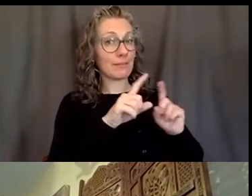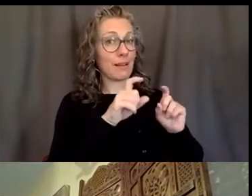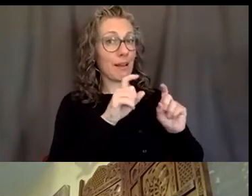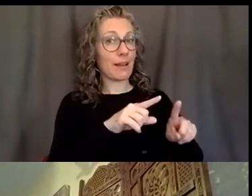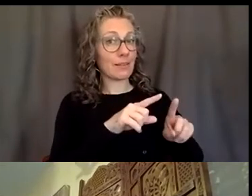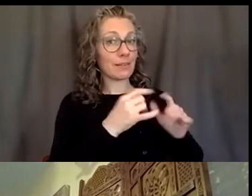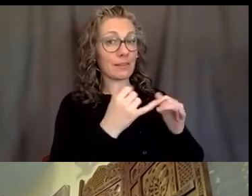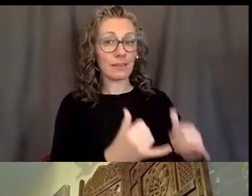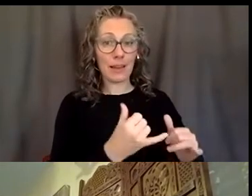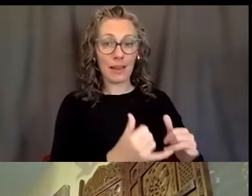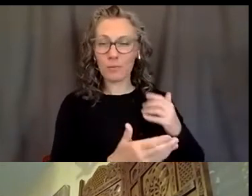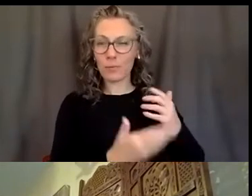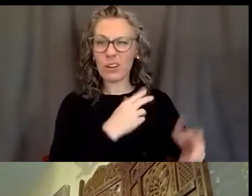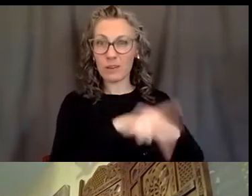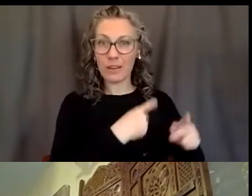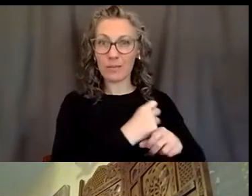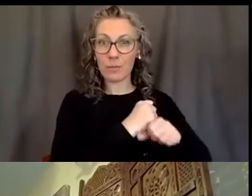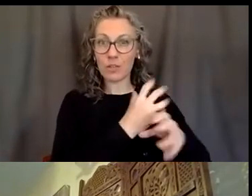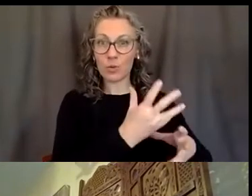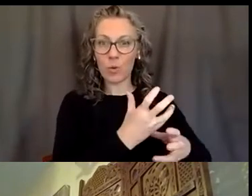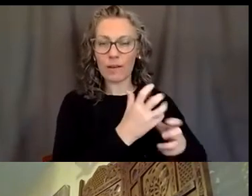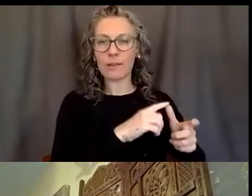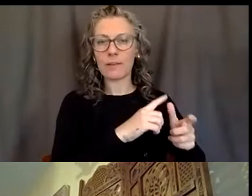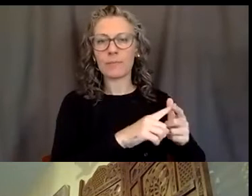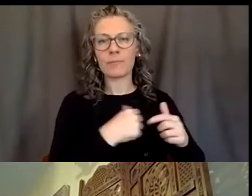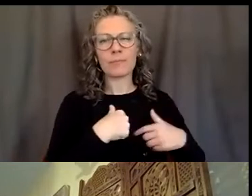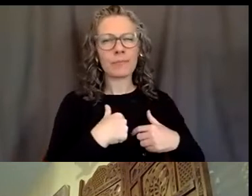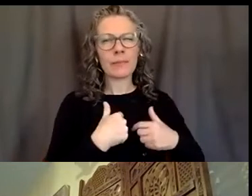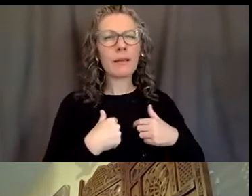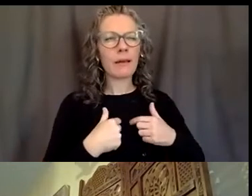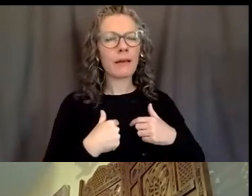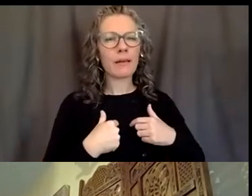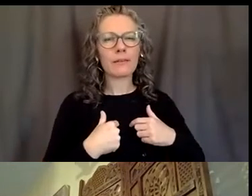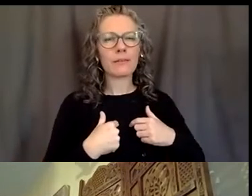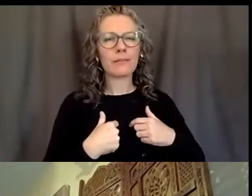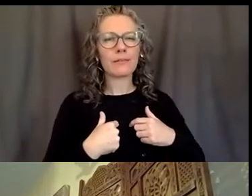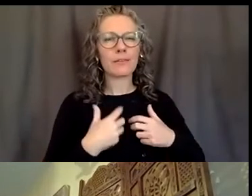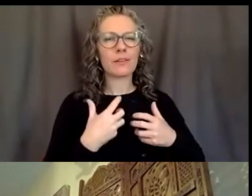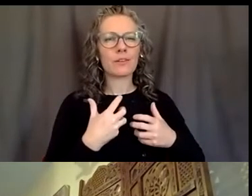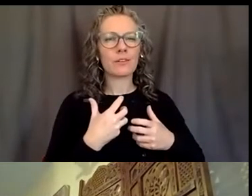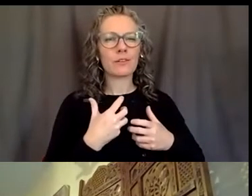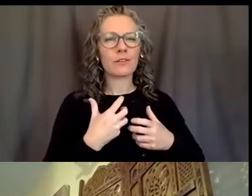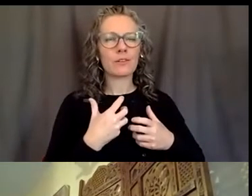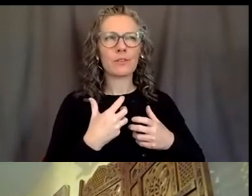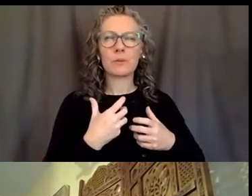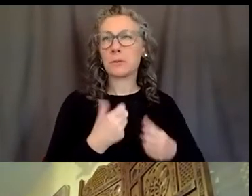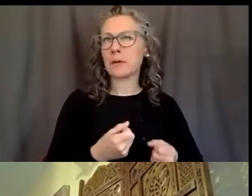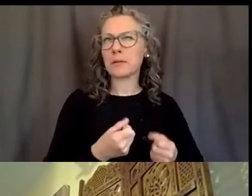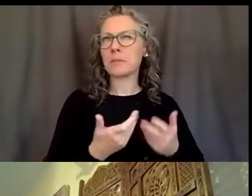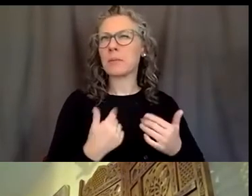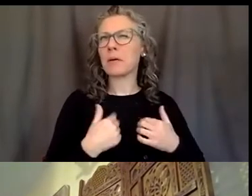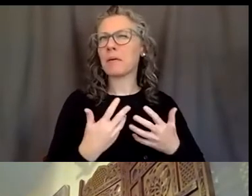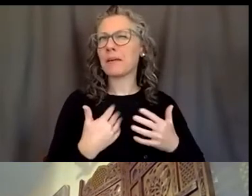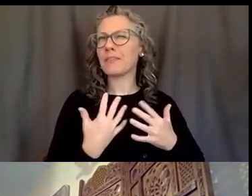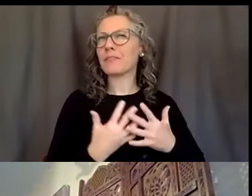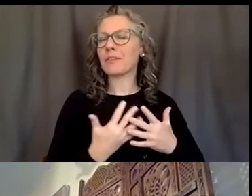way of protection that you want, but I trust, maybe I trust more. I have an inherent filter maybe in some things.